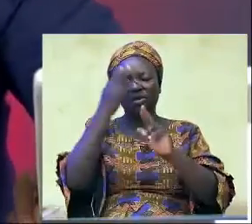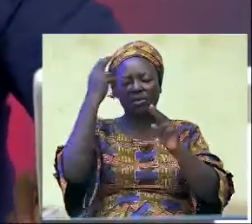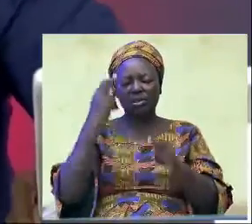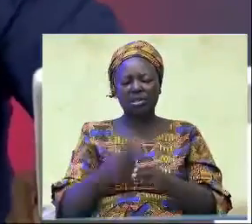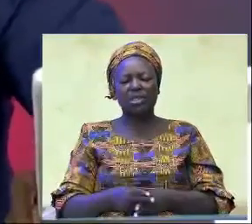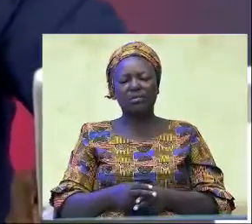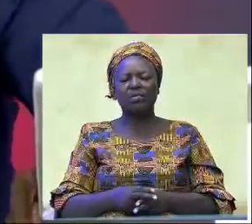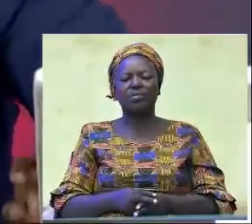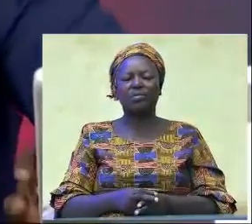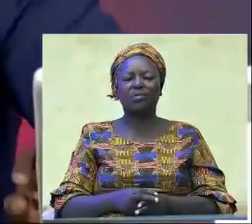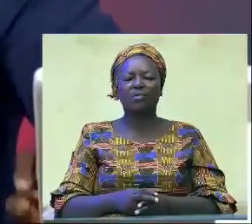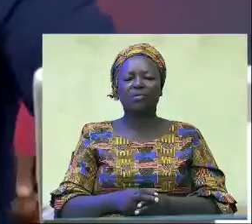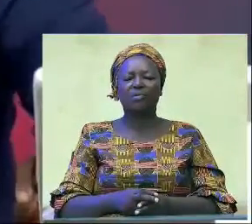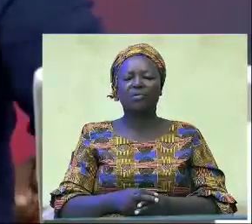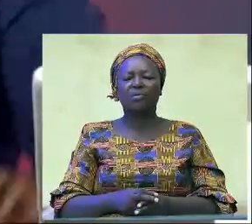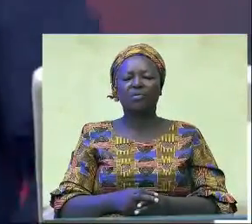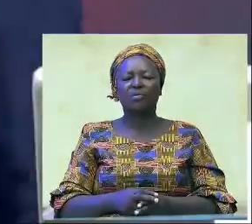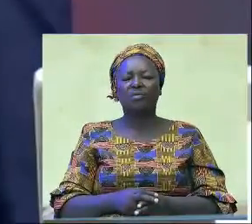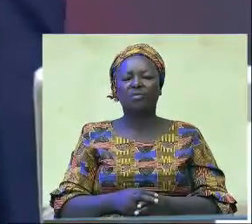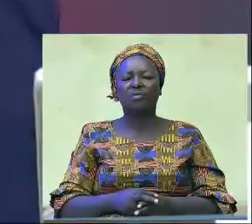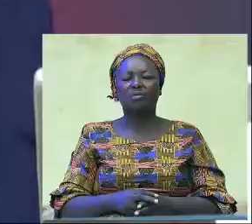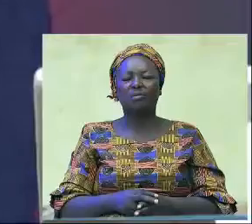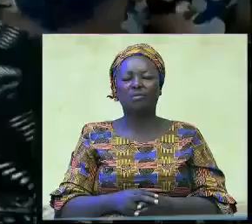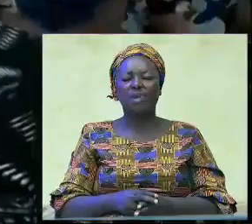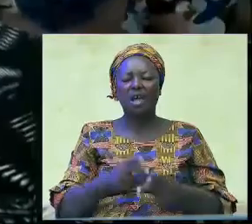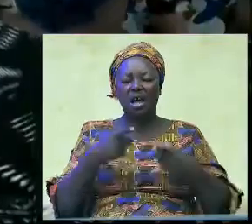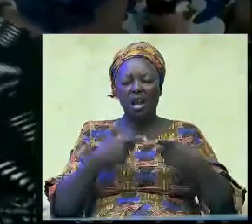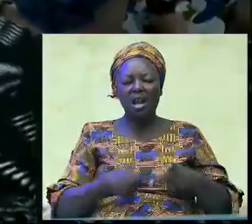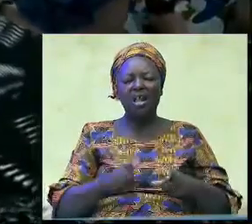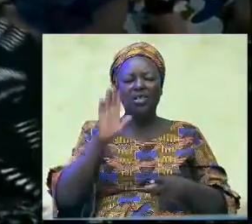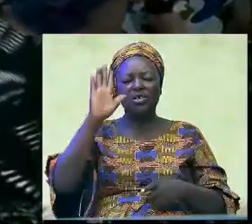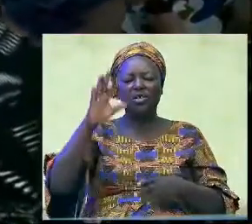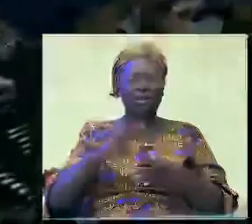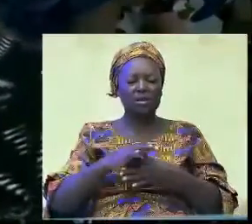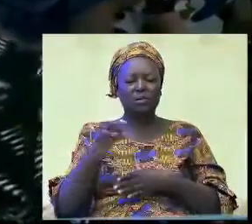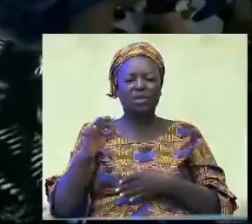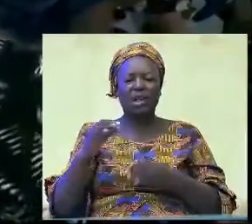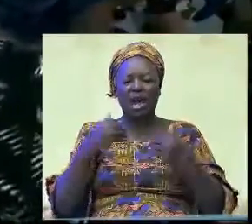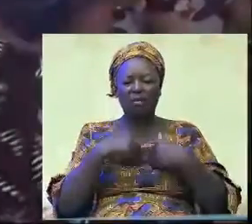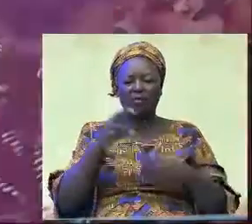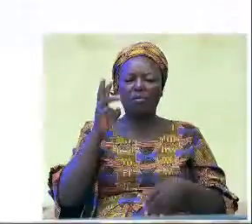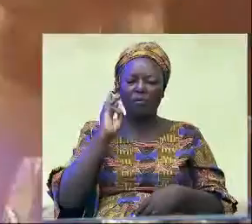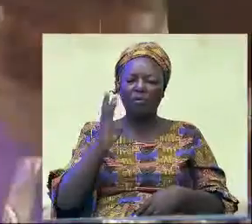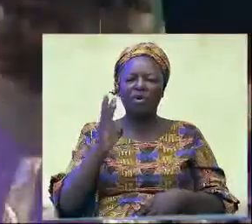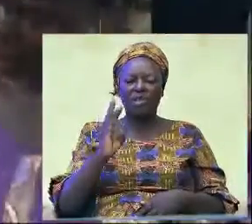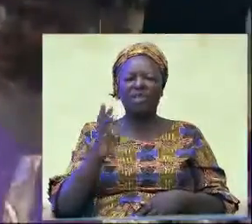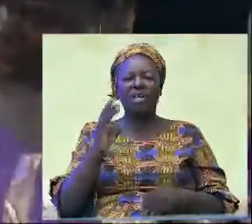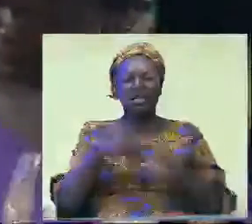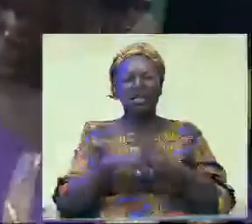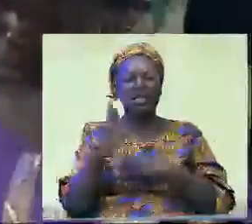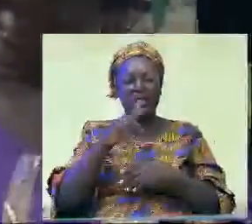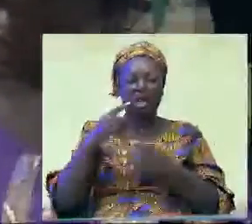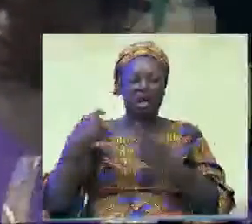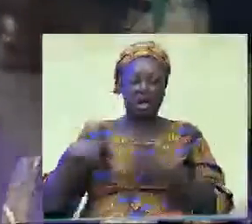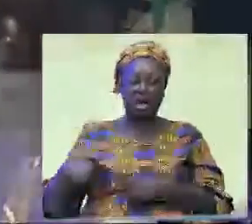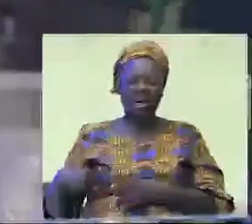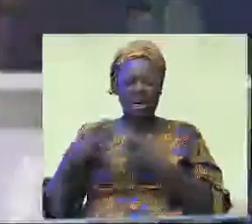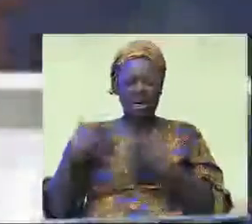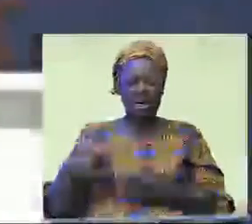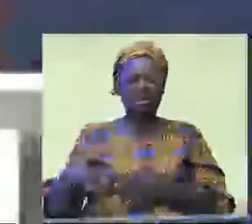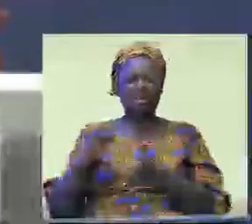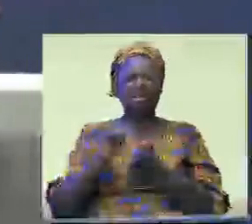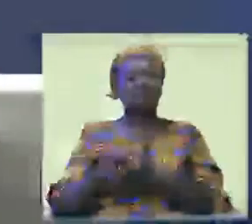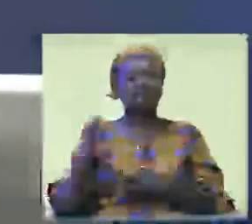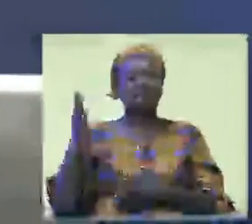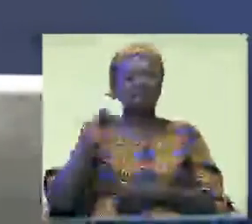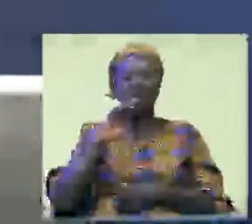the assurance of salvation in Jesus' name. Let your spirit bear